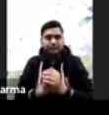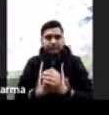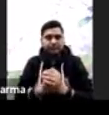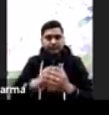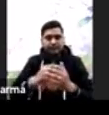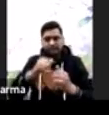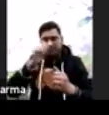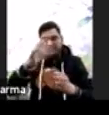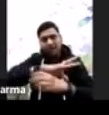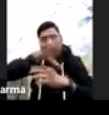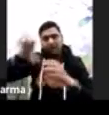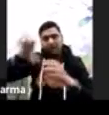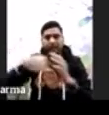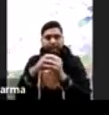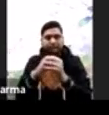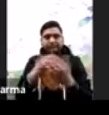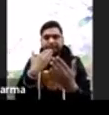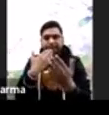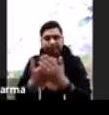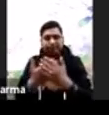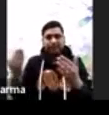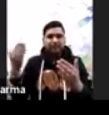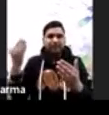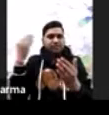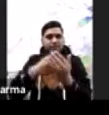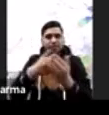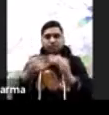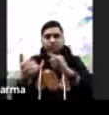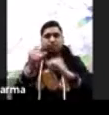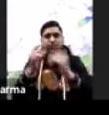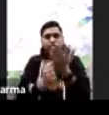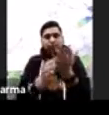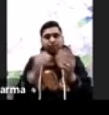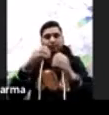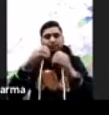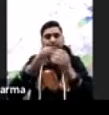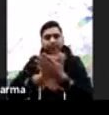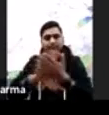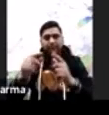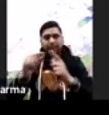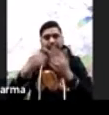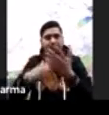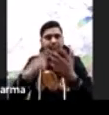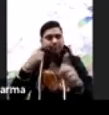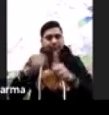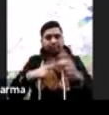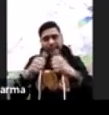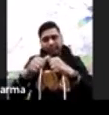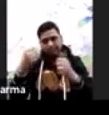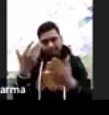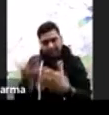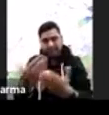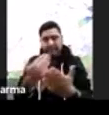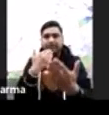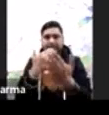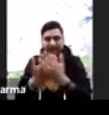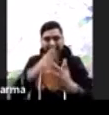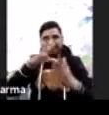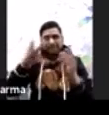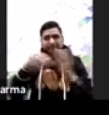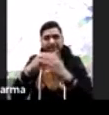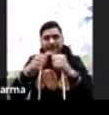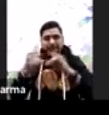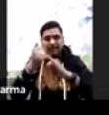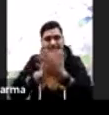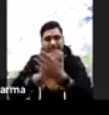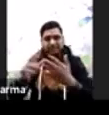society. So thank you, and back to you, Shivpriya. Thank you so much, Ashwin. Yes, sustainability is also the factor that